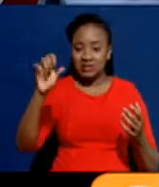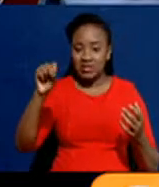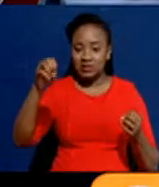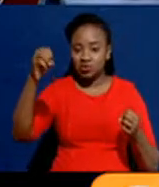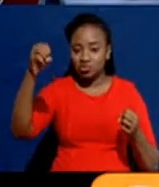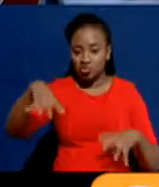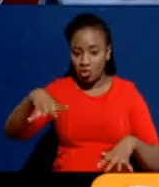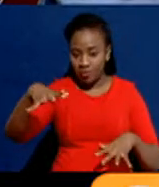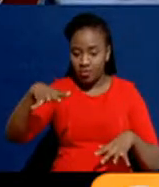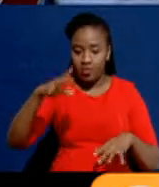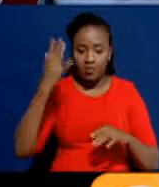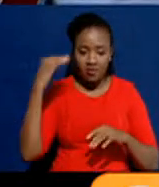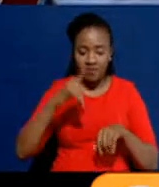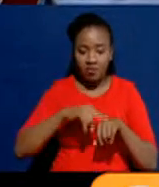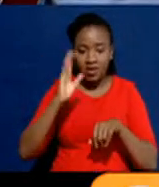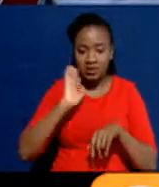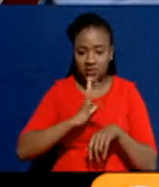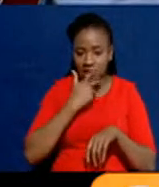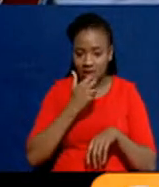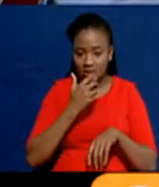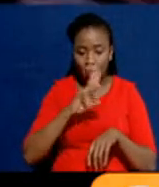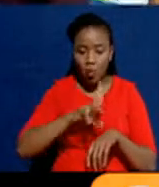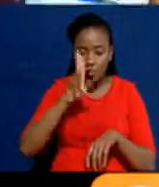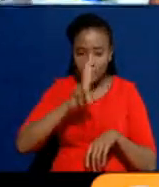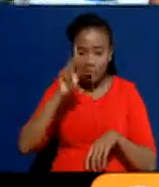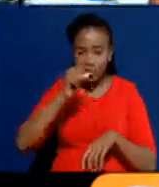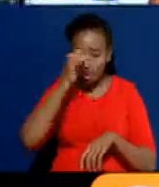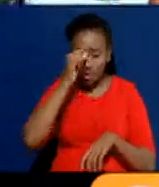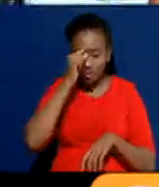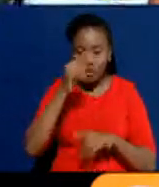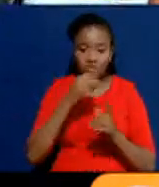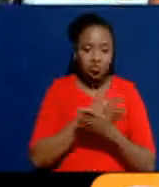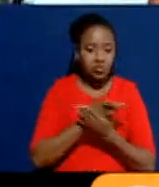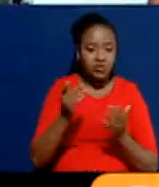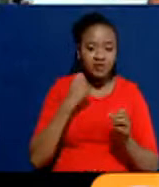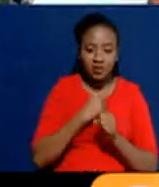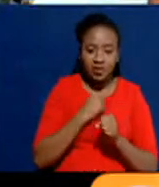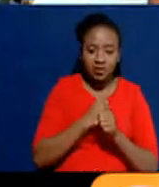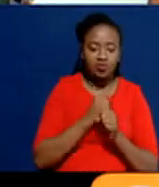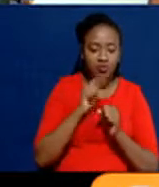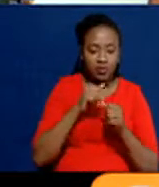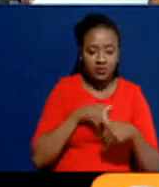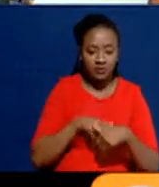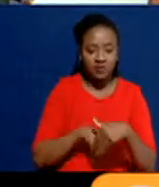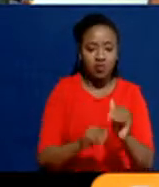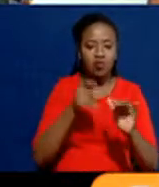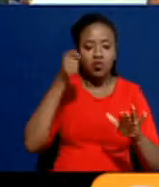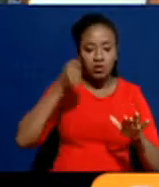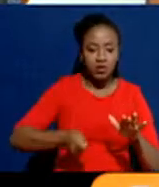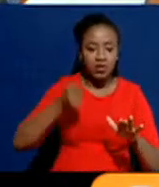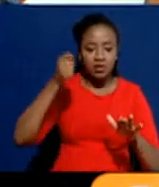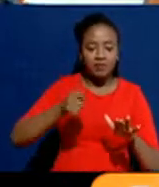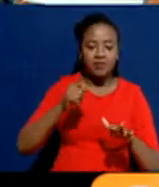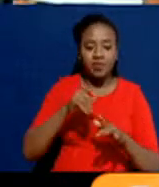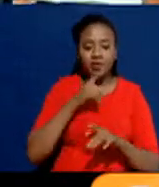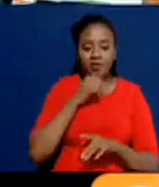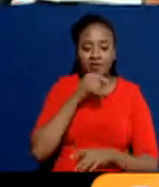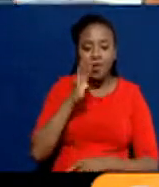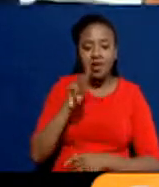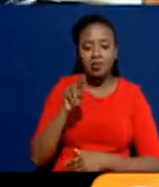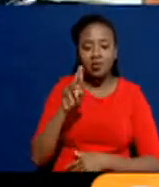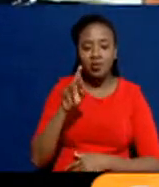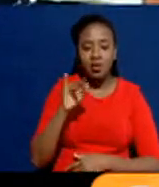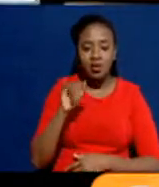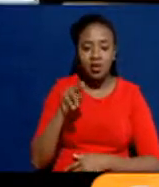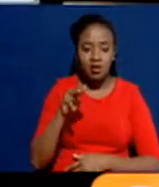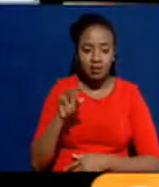under President Kenyatta. And therefore, whatever they did had to comply with the judgment of Anthony Murima. Mm-hmm. And even though they are saying